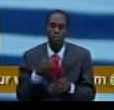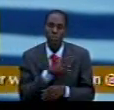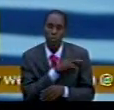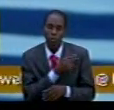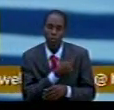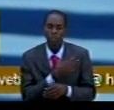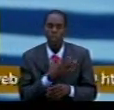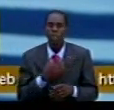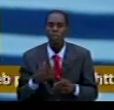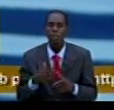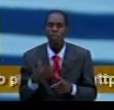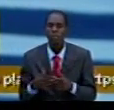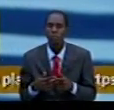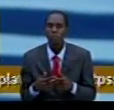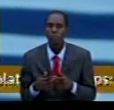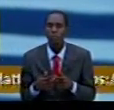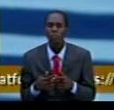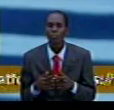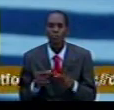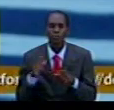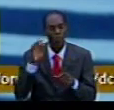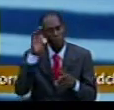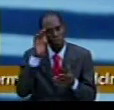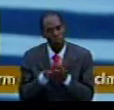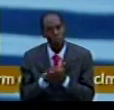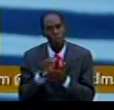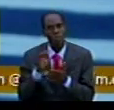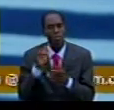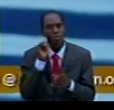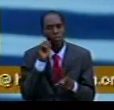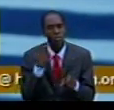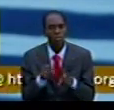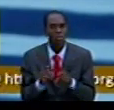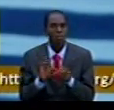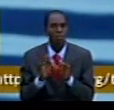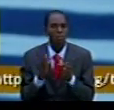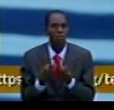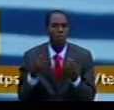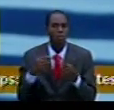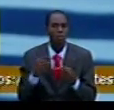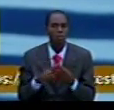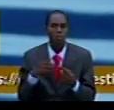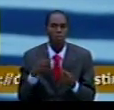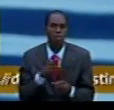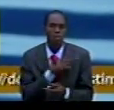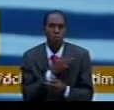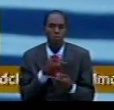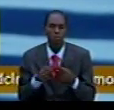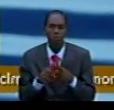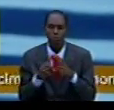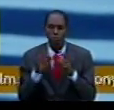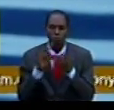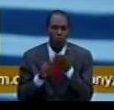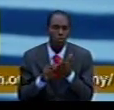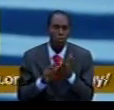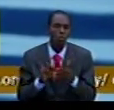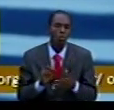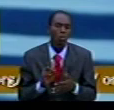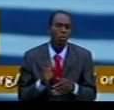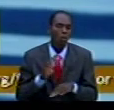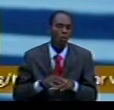my parents, my sister, my husband, anytime they come to the hospital the next day to check on me, they will tell me what GS